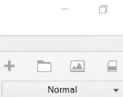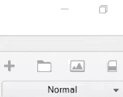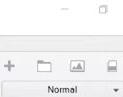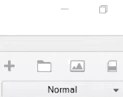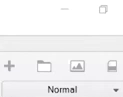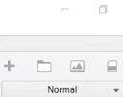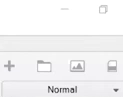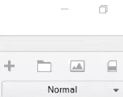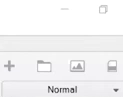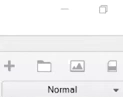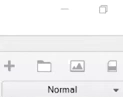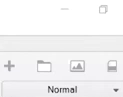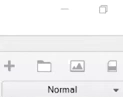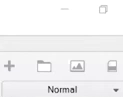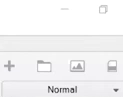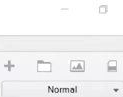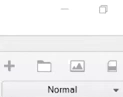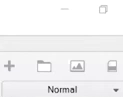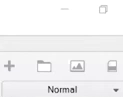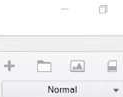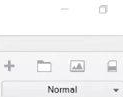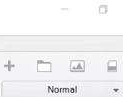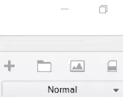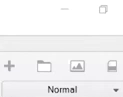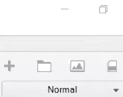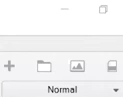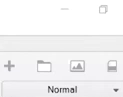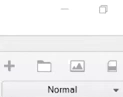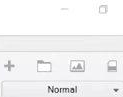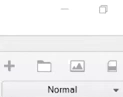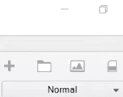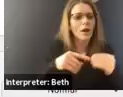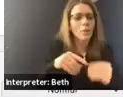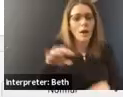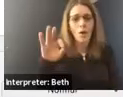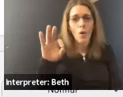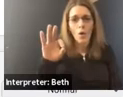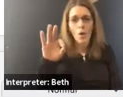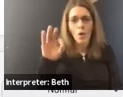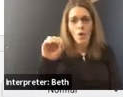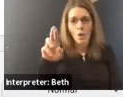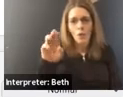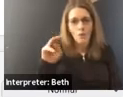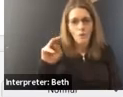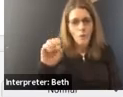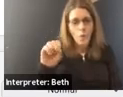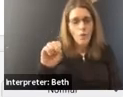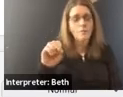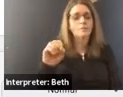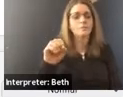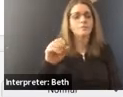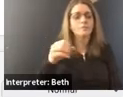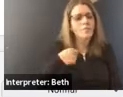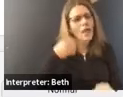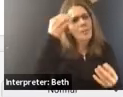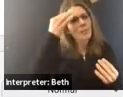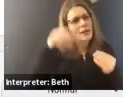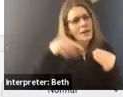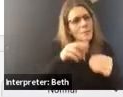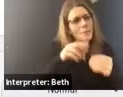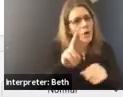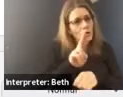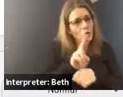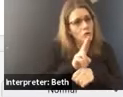forms in general. So I'm just thinking about using this process for myself. And yep. One thing that comes to